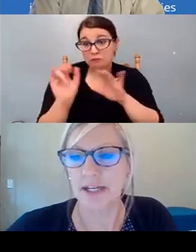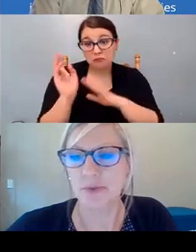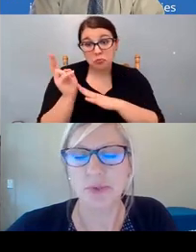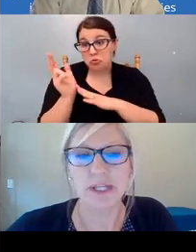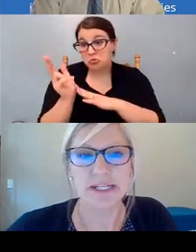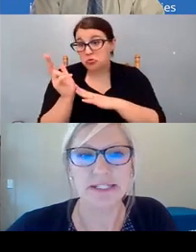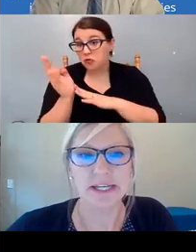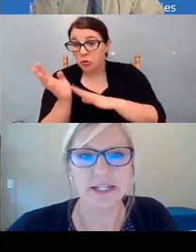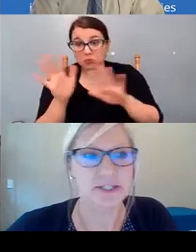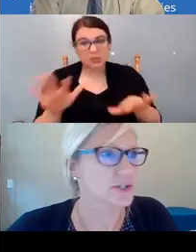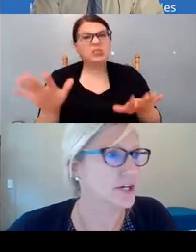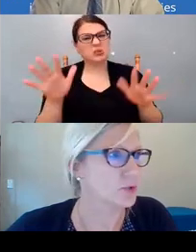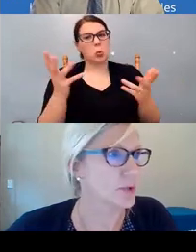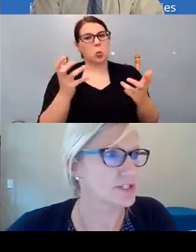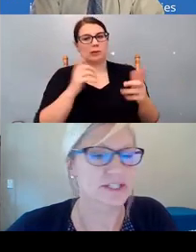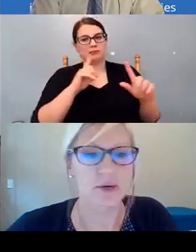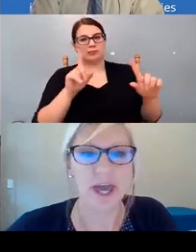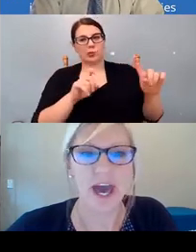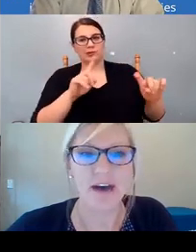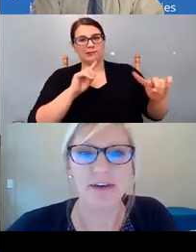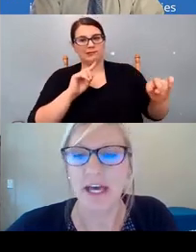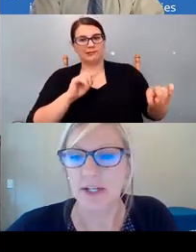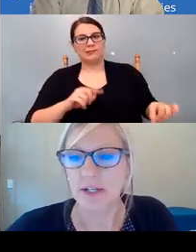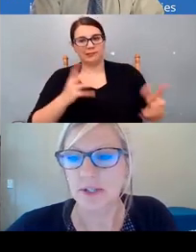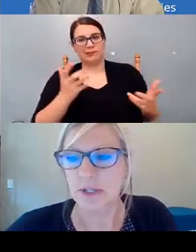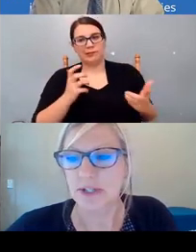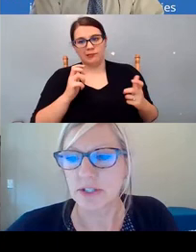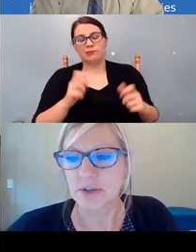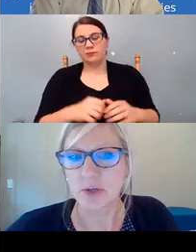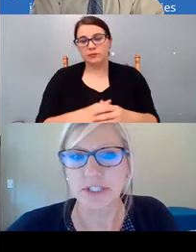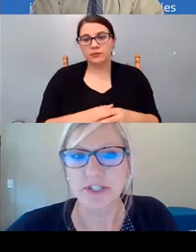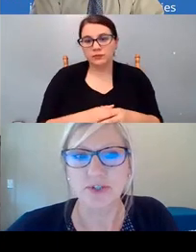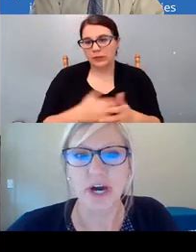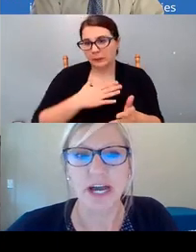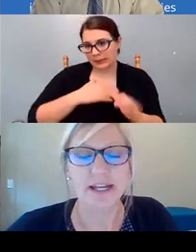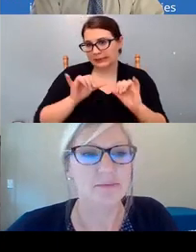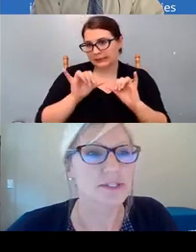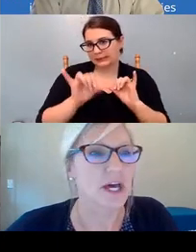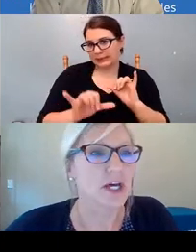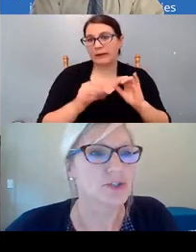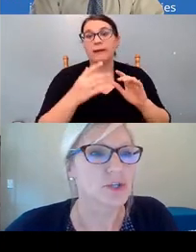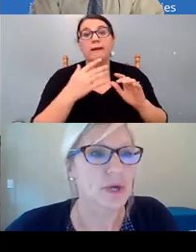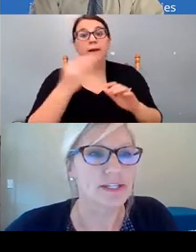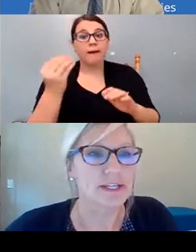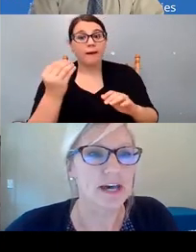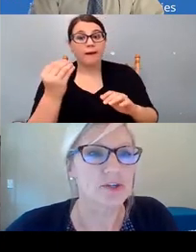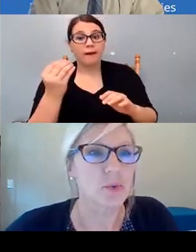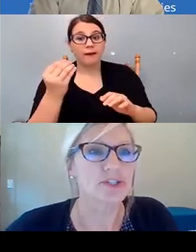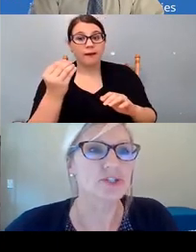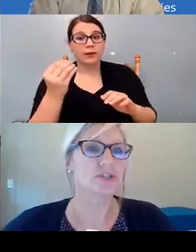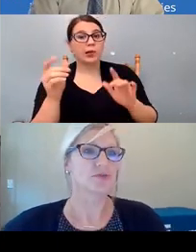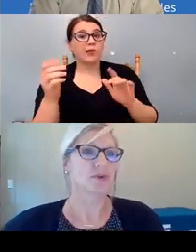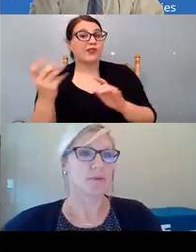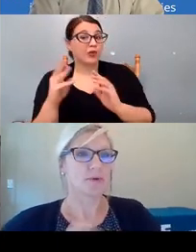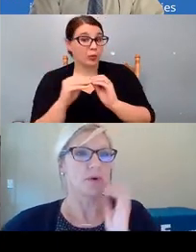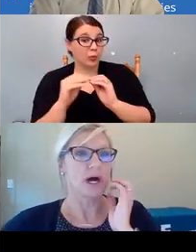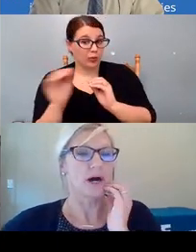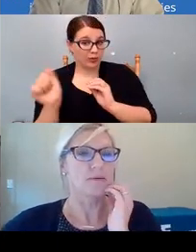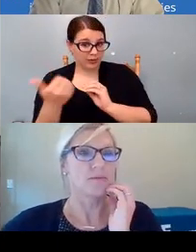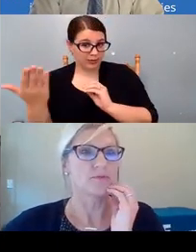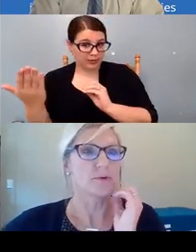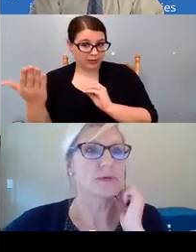do that because we would like to get to the couple questions that we have and also mention a few additional items. So we did have a question